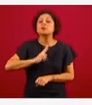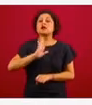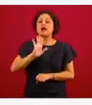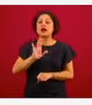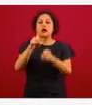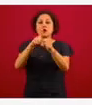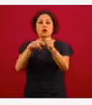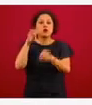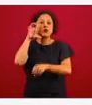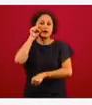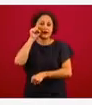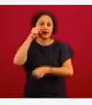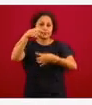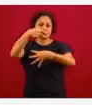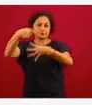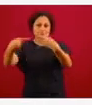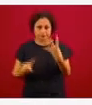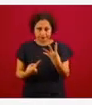And the